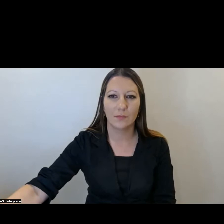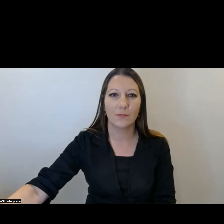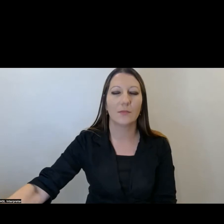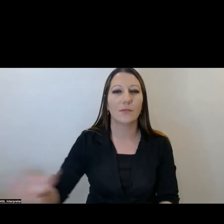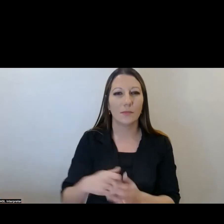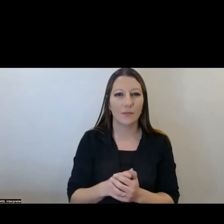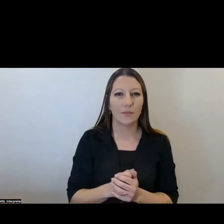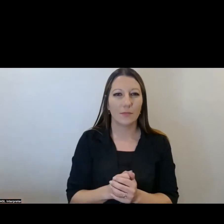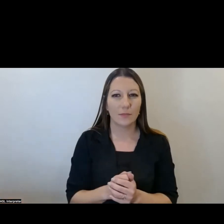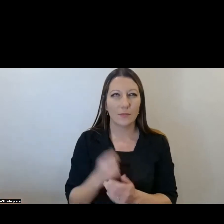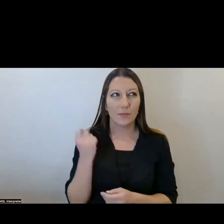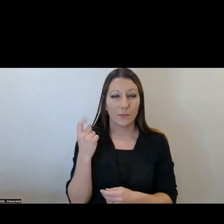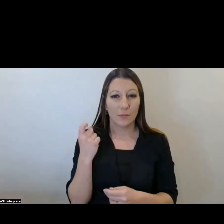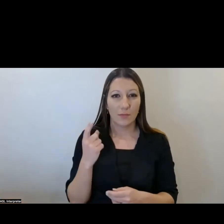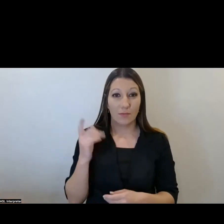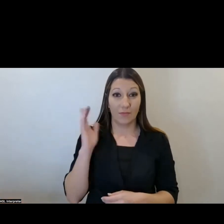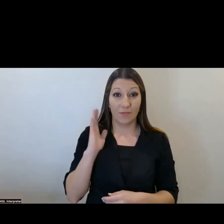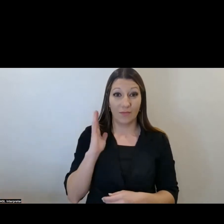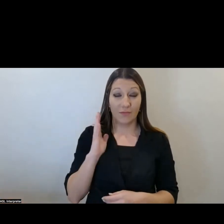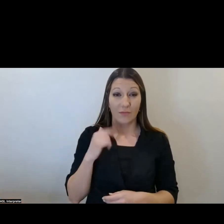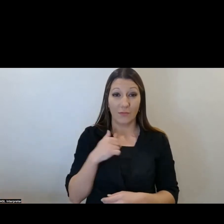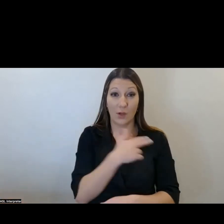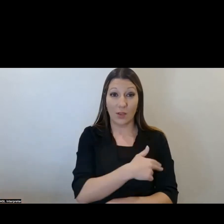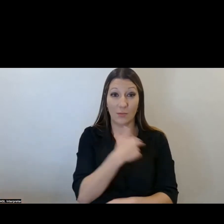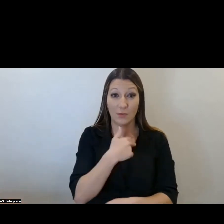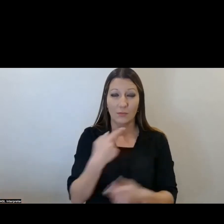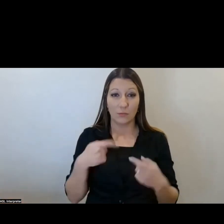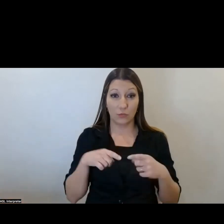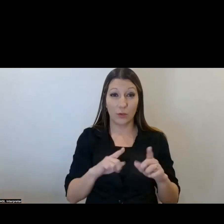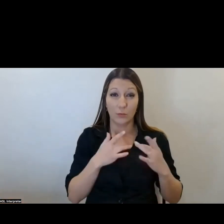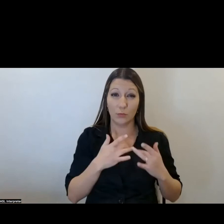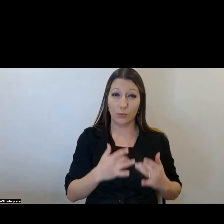during this depression, my secular Jewish background